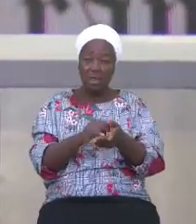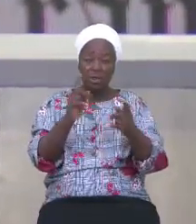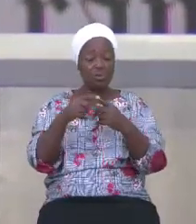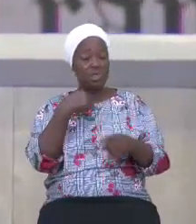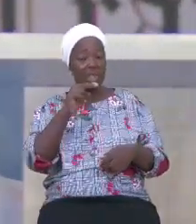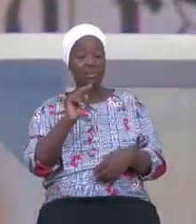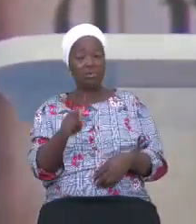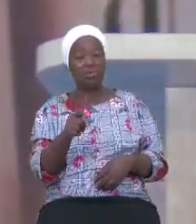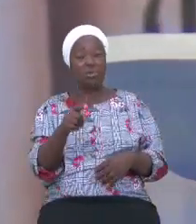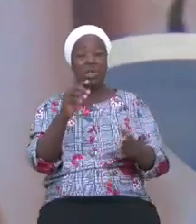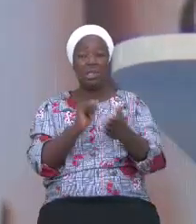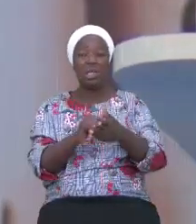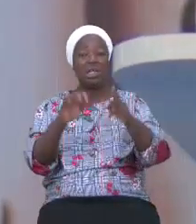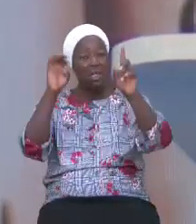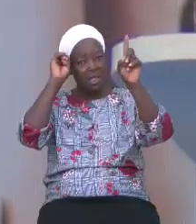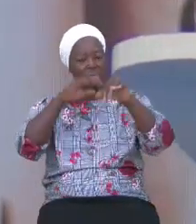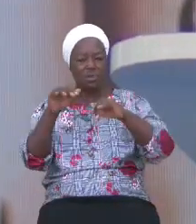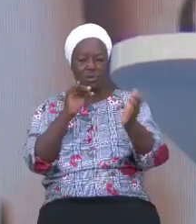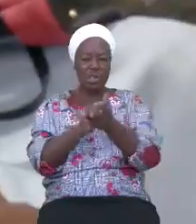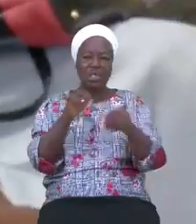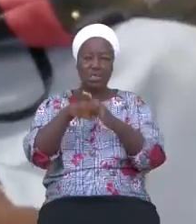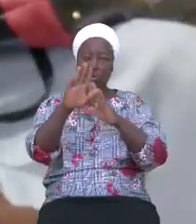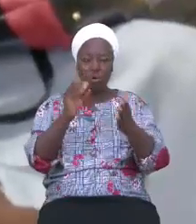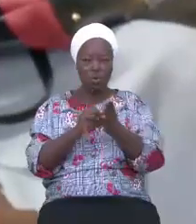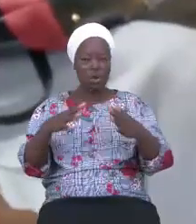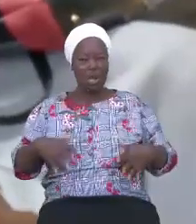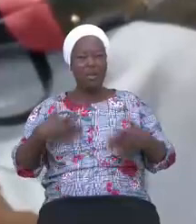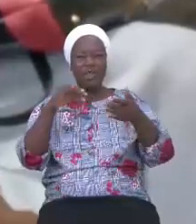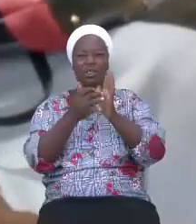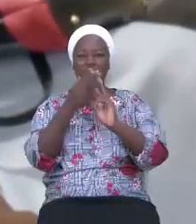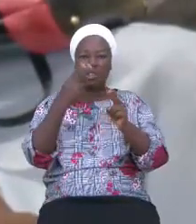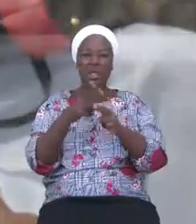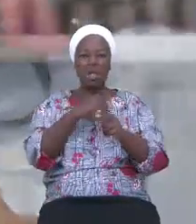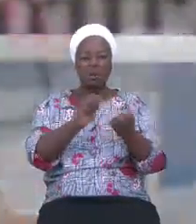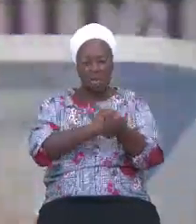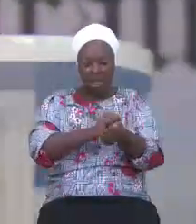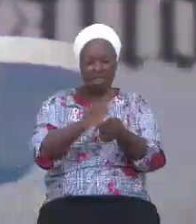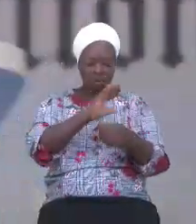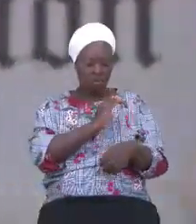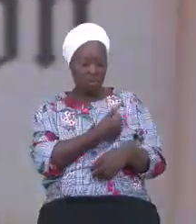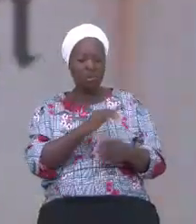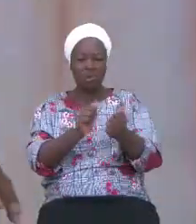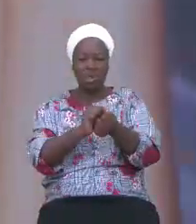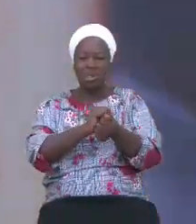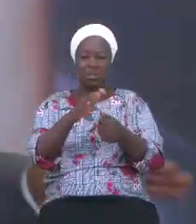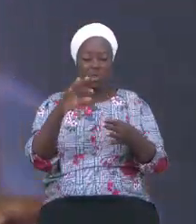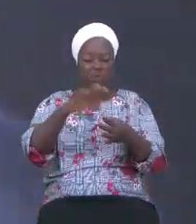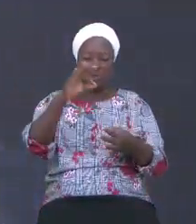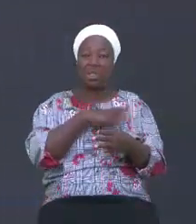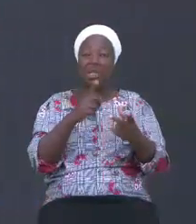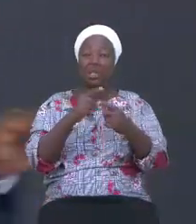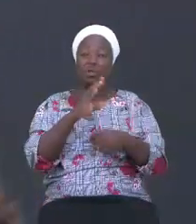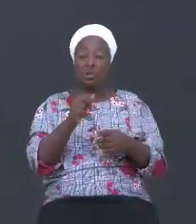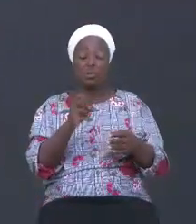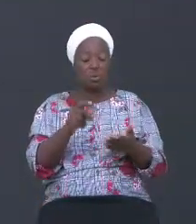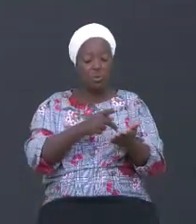you he will do that in your life. It will purge your soul, it will purge your spirit, and it will so